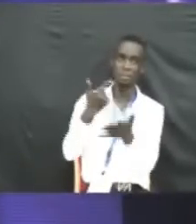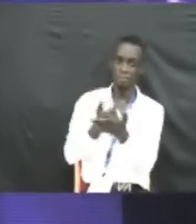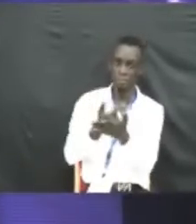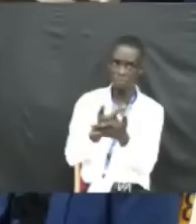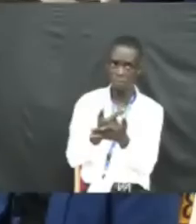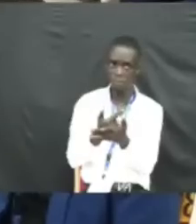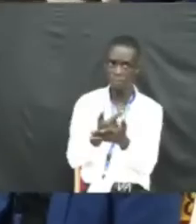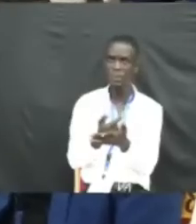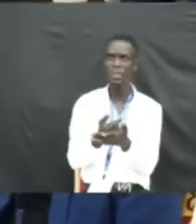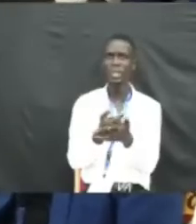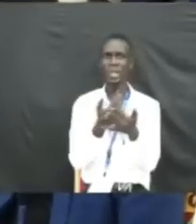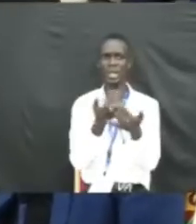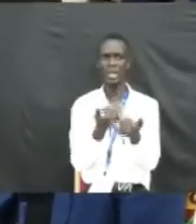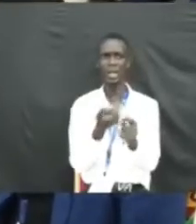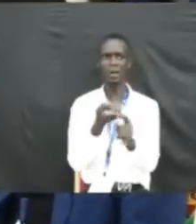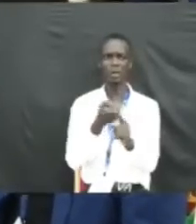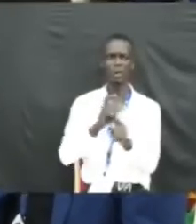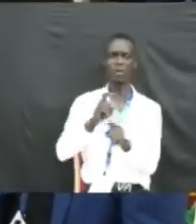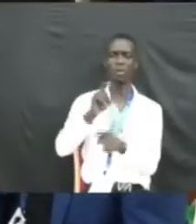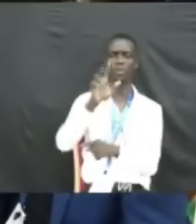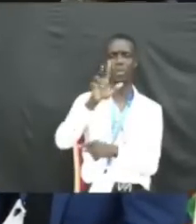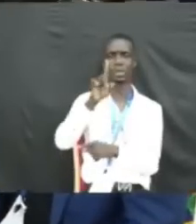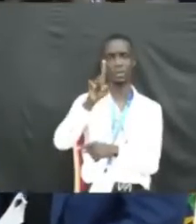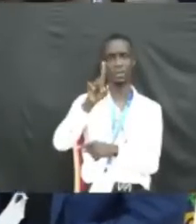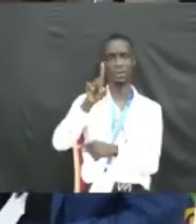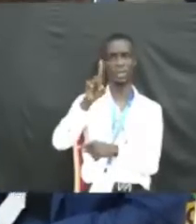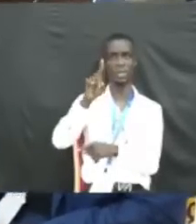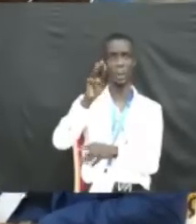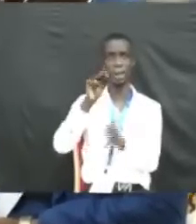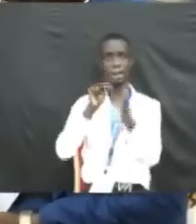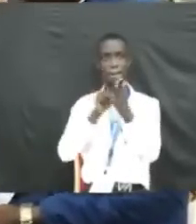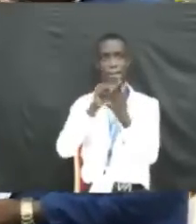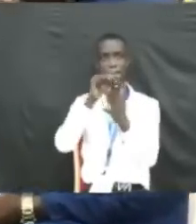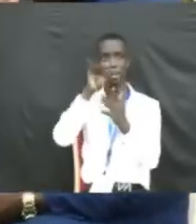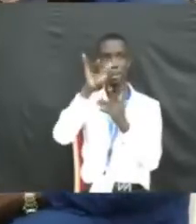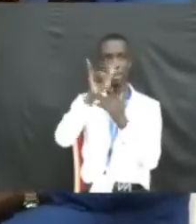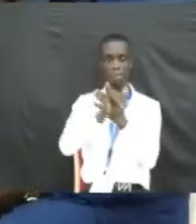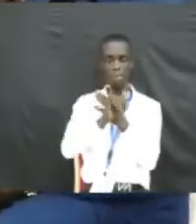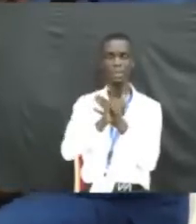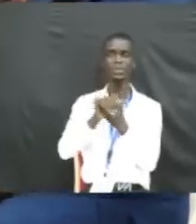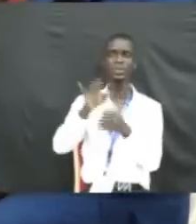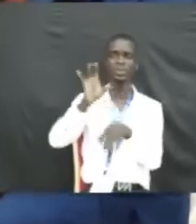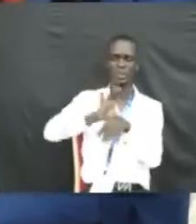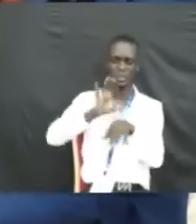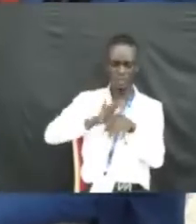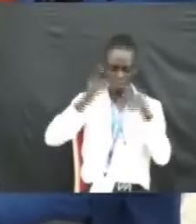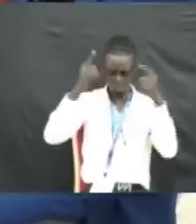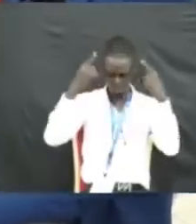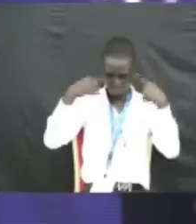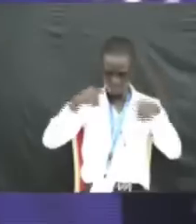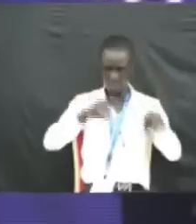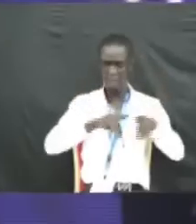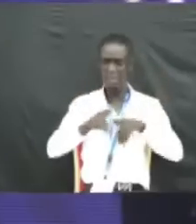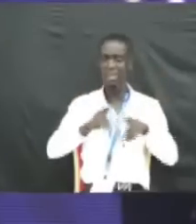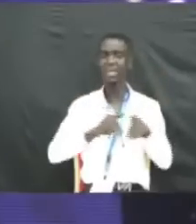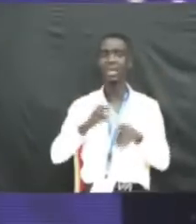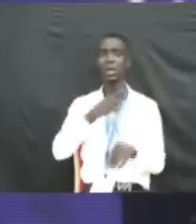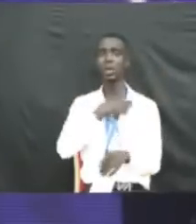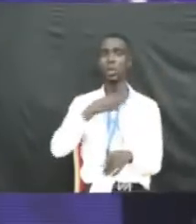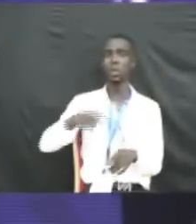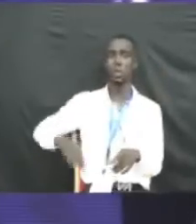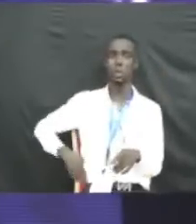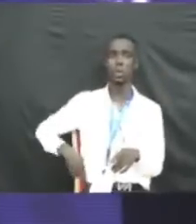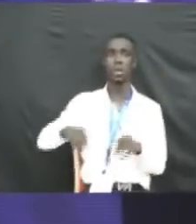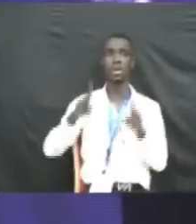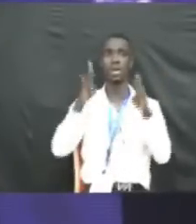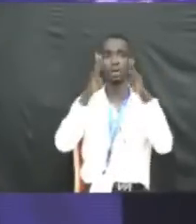from 31st May to 3rd June 2022. The church successfully organized a royal conference for both Church